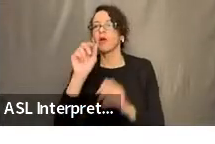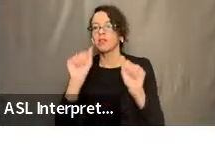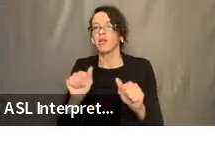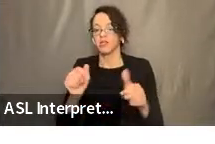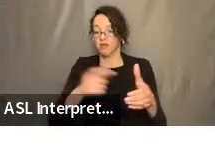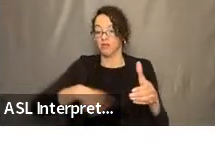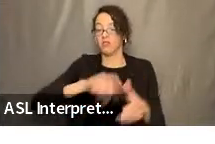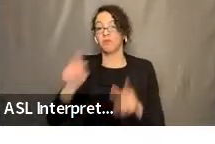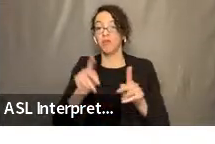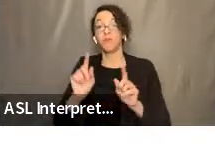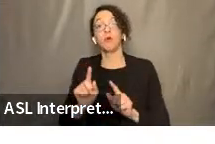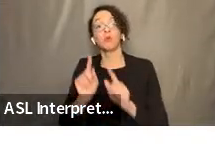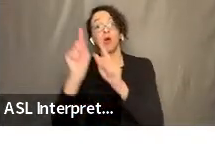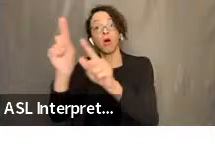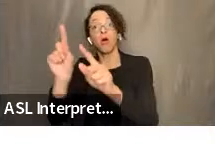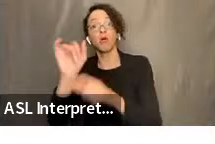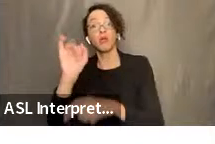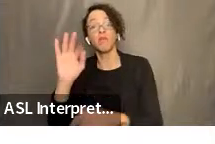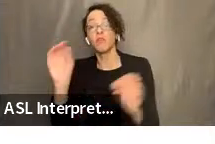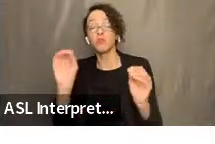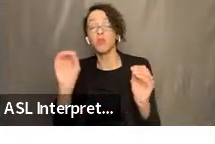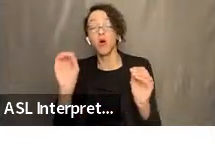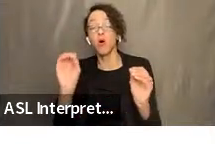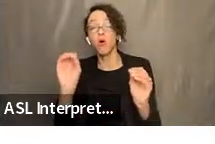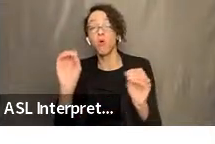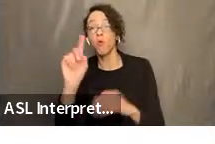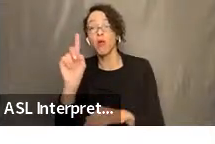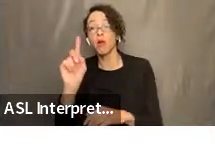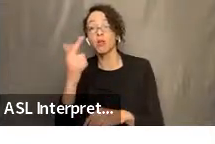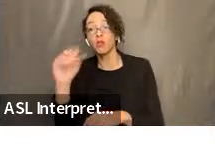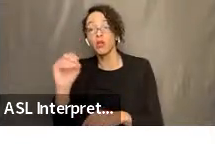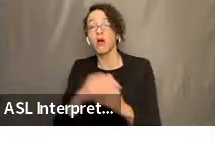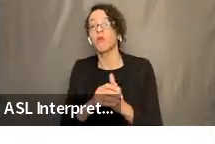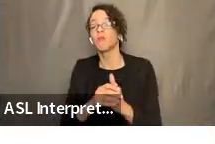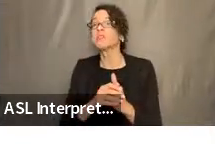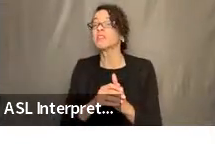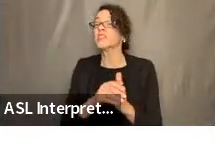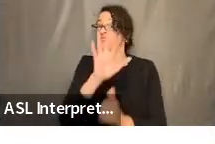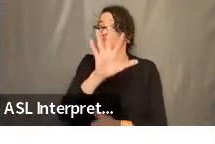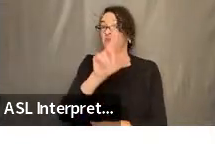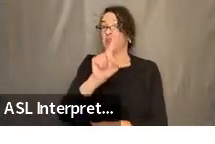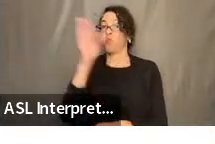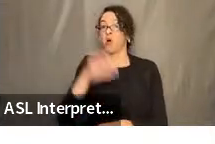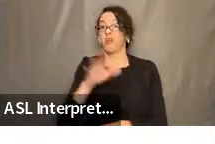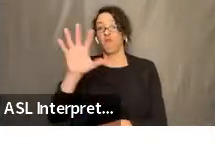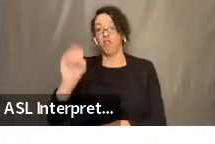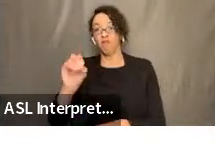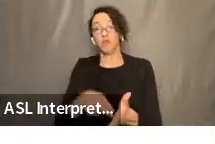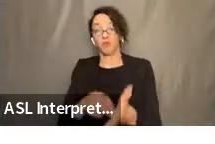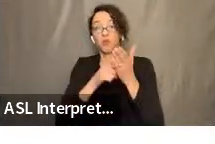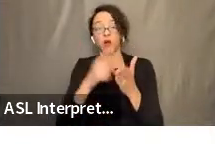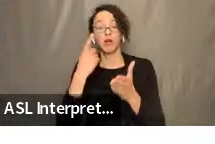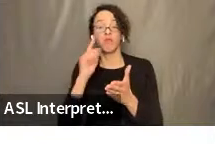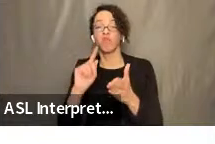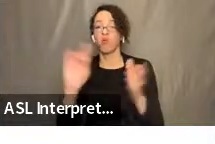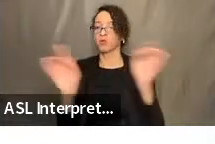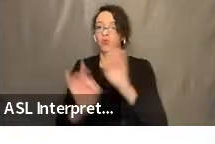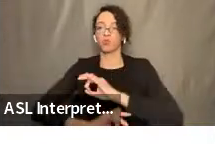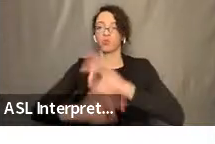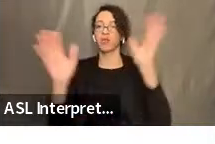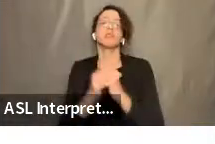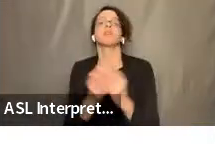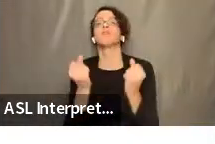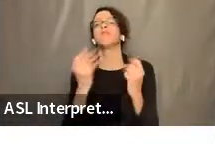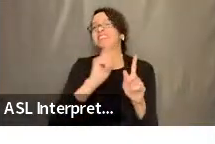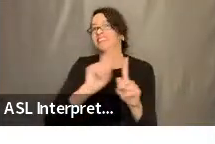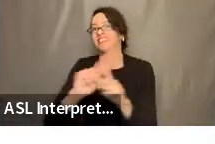a 5150 required for a crisis center? So there's a lot of different things in that scenario. I am going to read